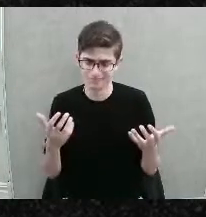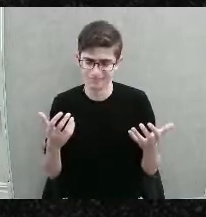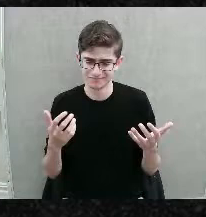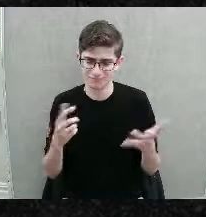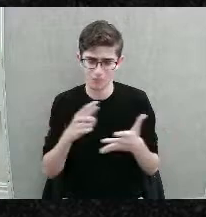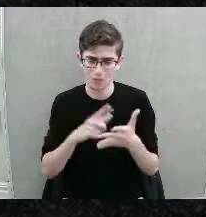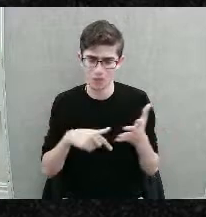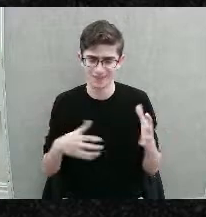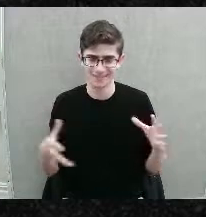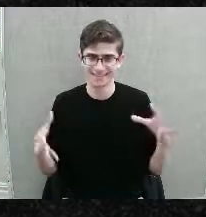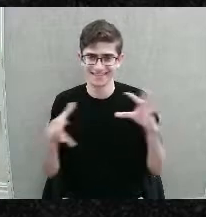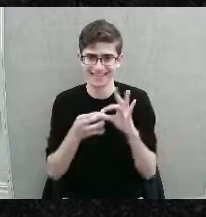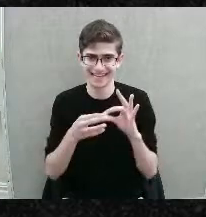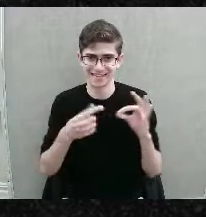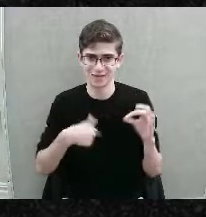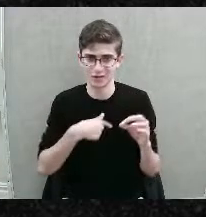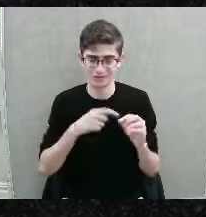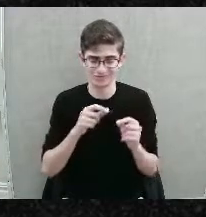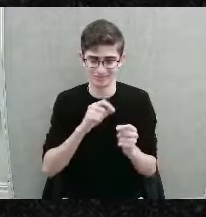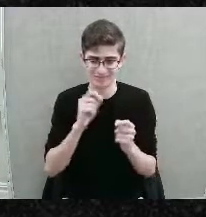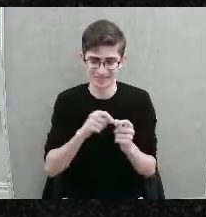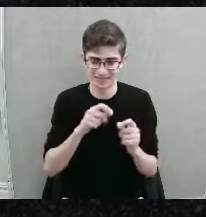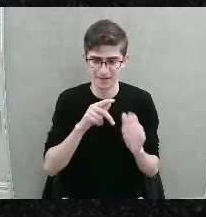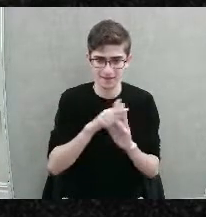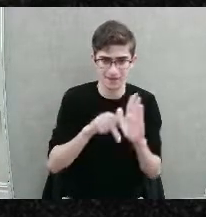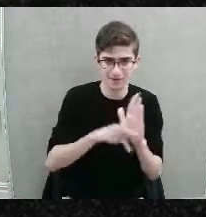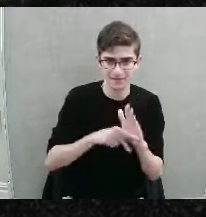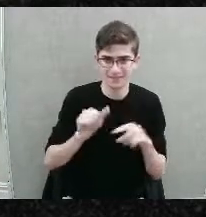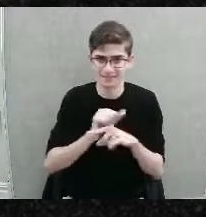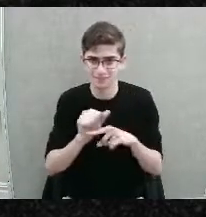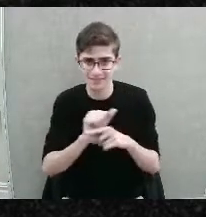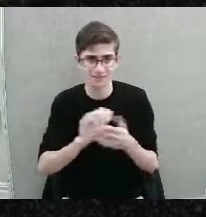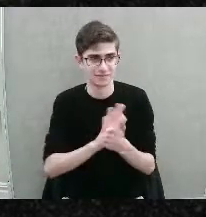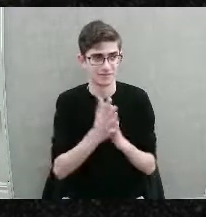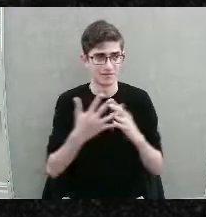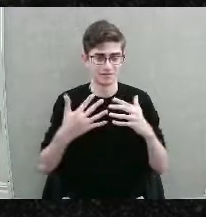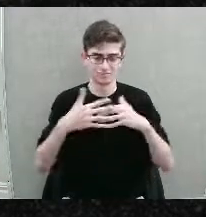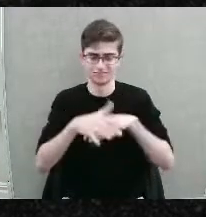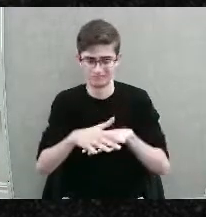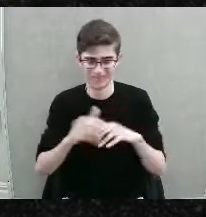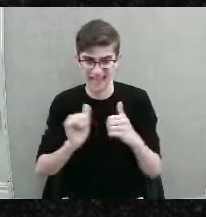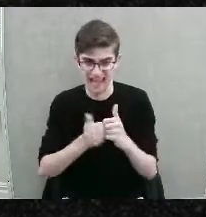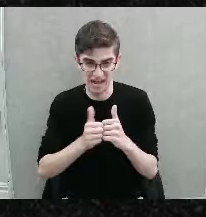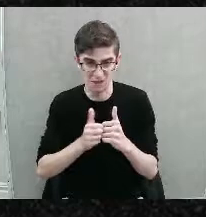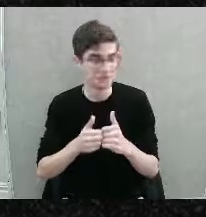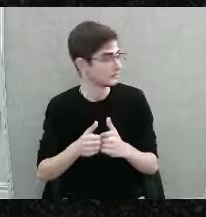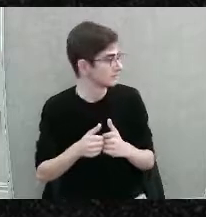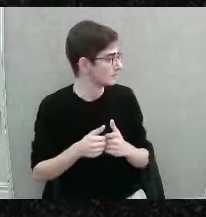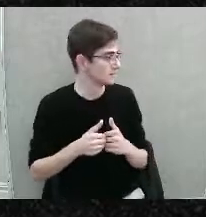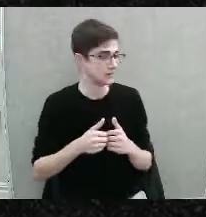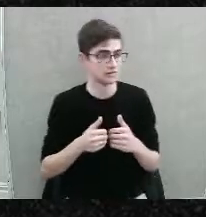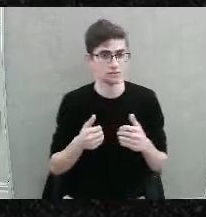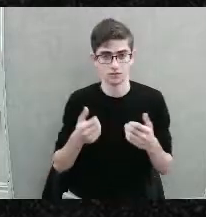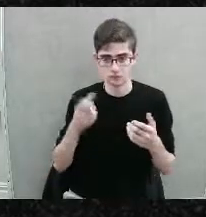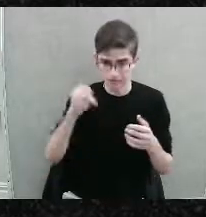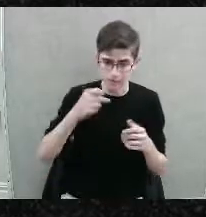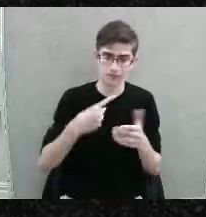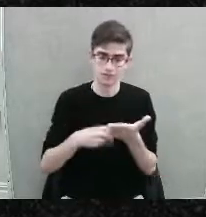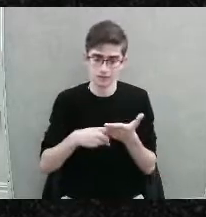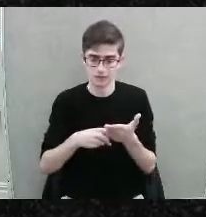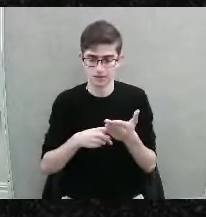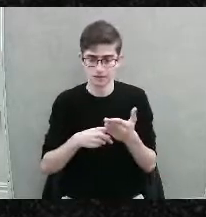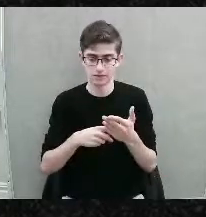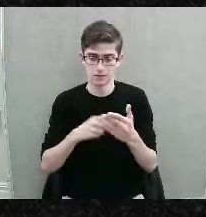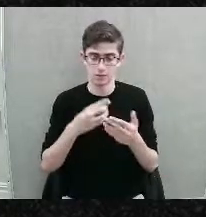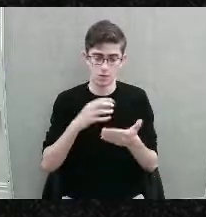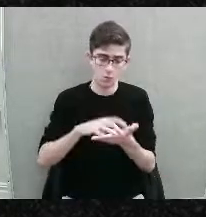these distinct policies and practices, right, towards common material and affective ends, right? Such that the upward redistribution of wealth and